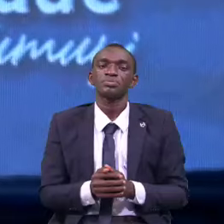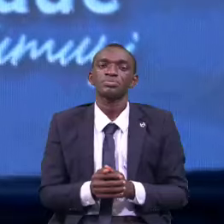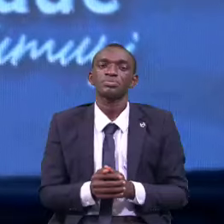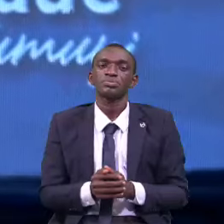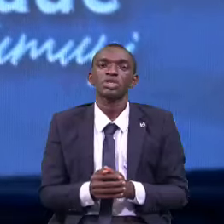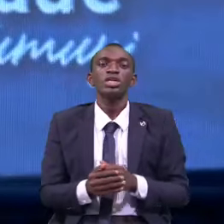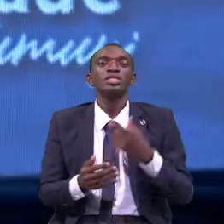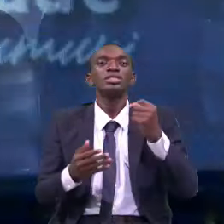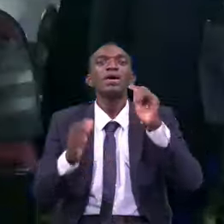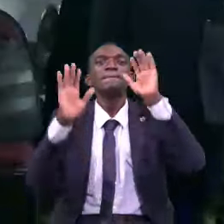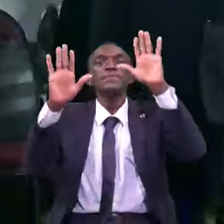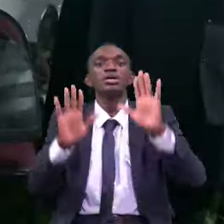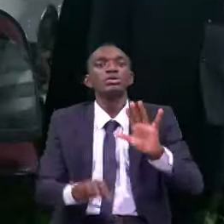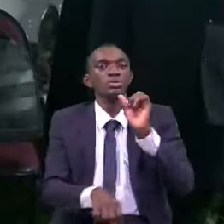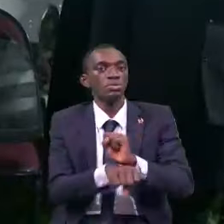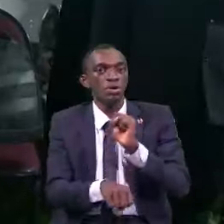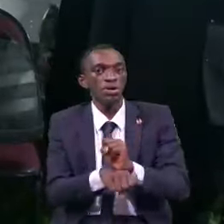the miracle has arrived.